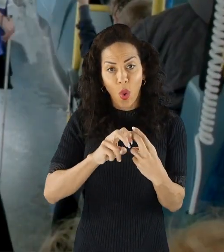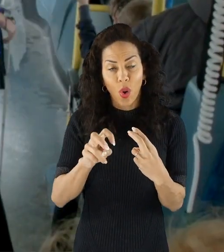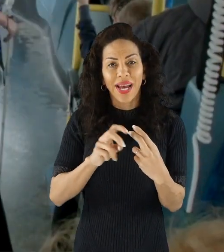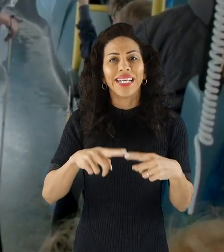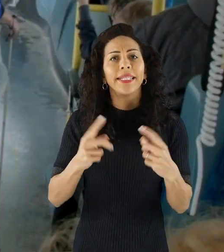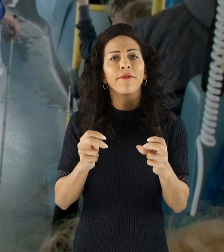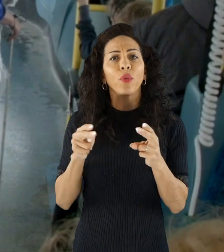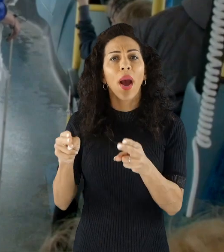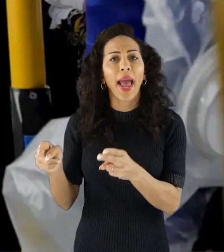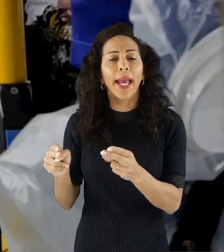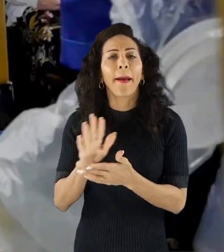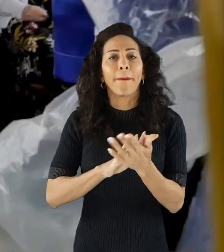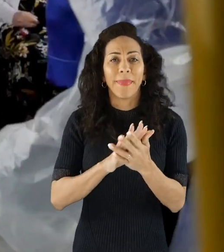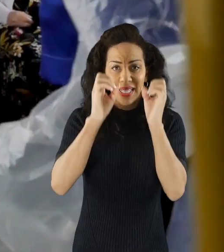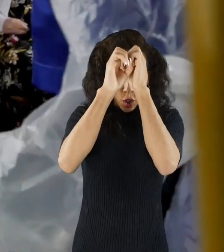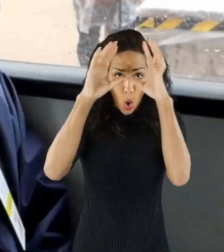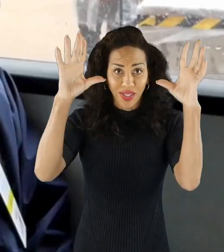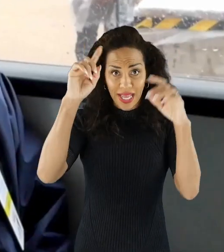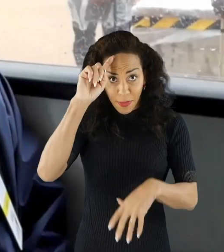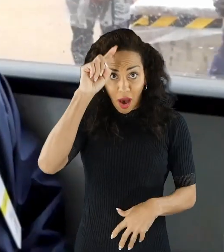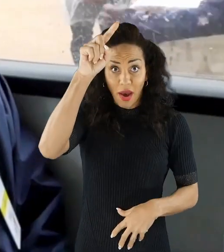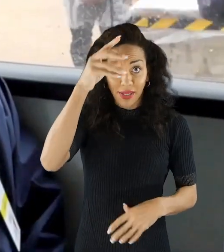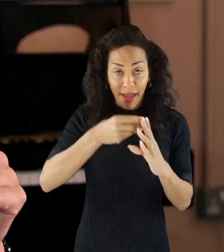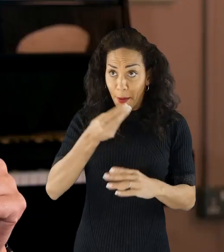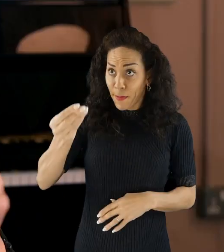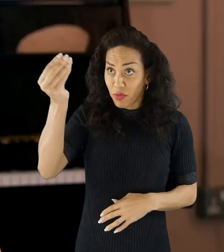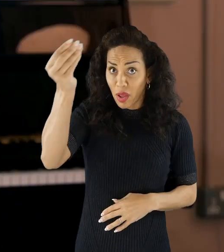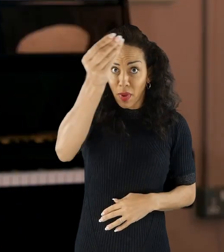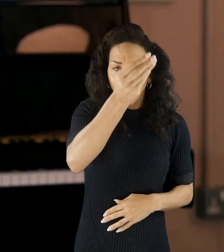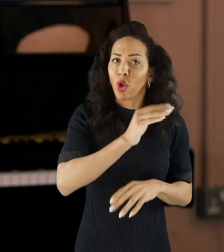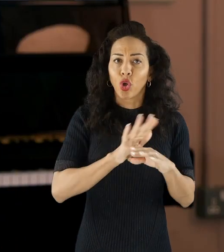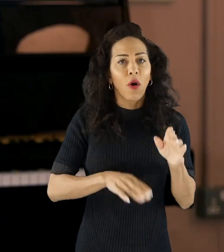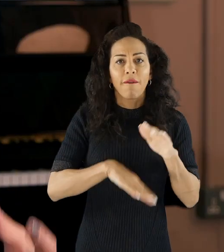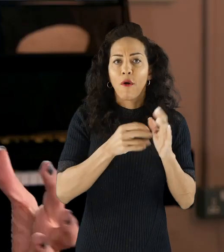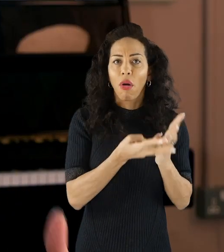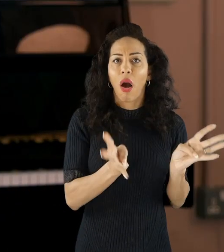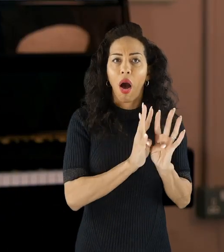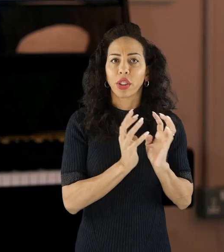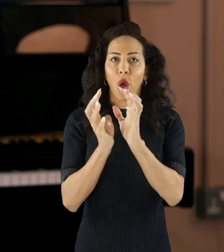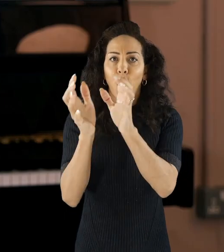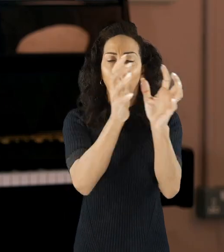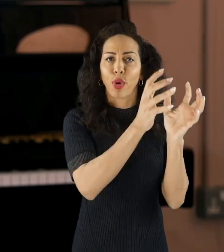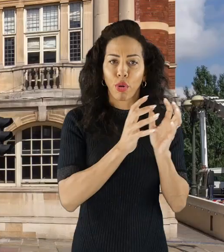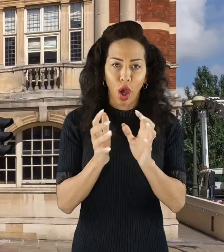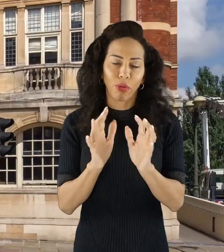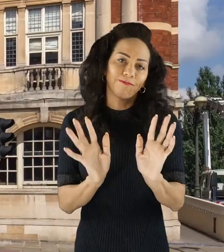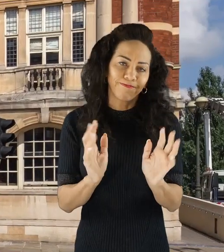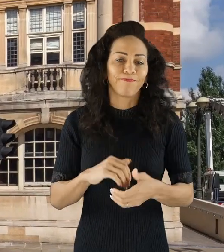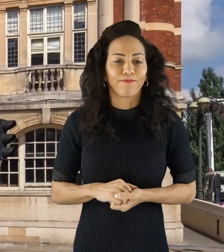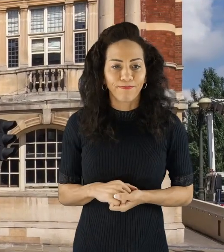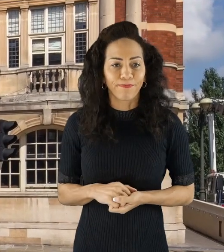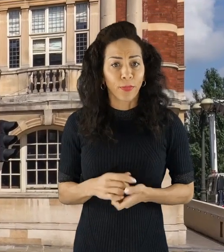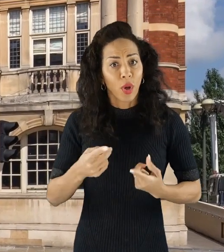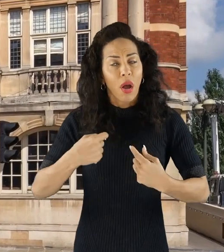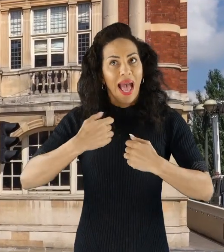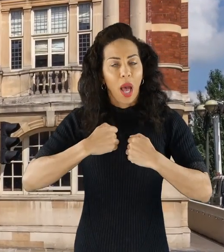concept on tour rather than all the people. The building is a massive undertaking, so we're trying to